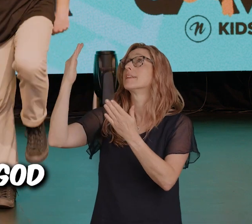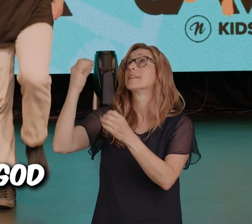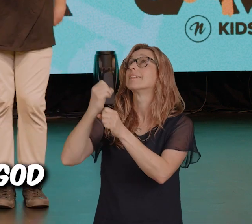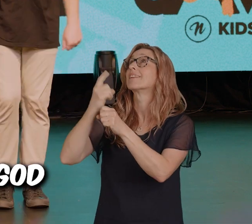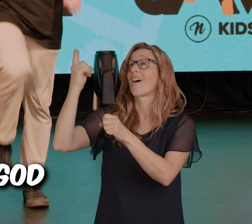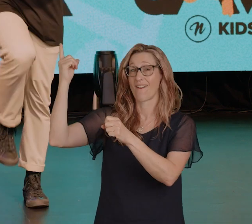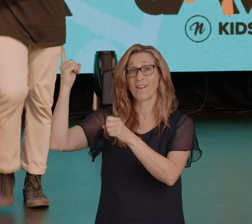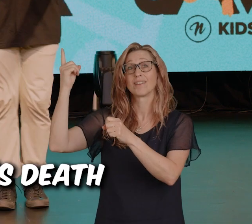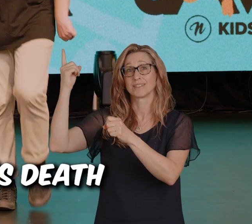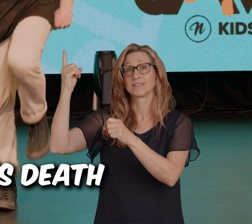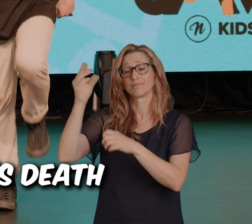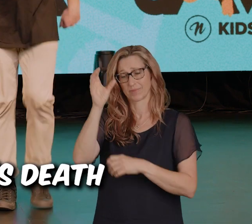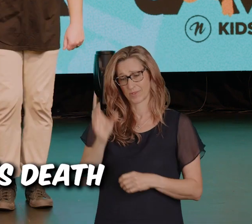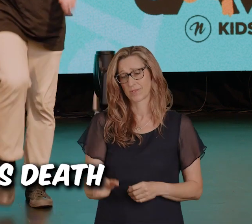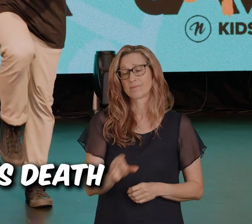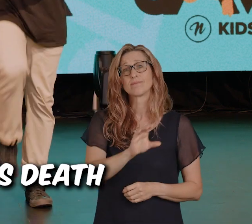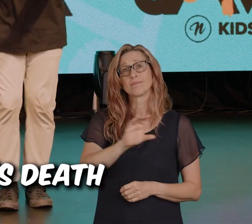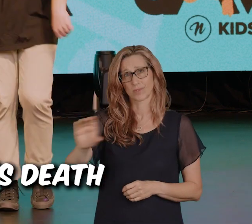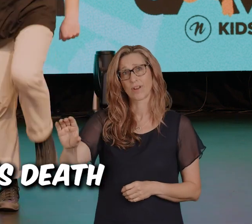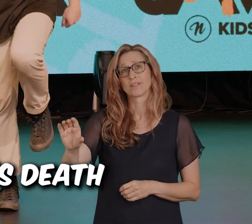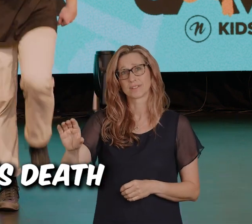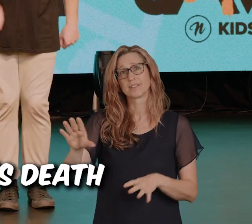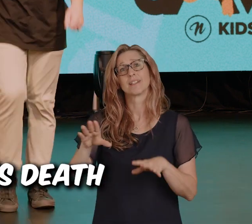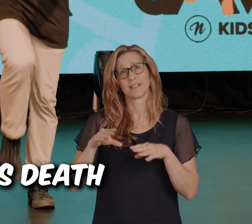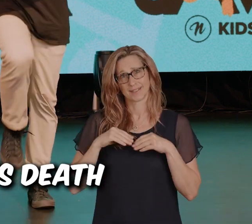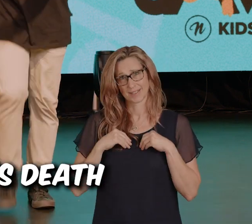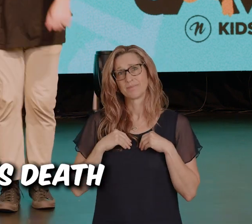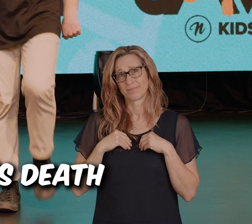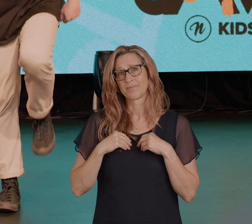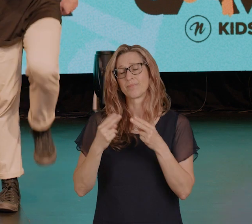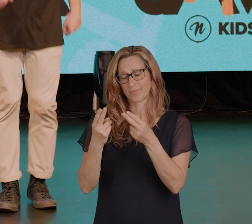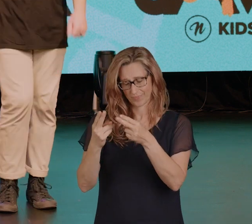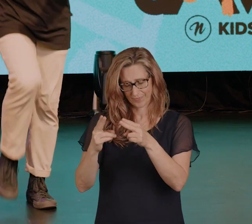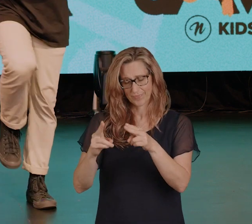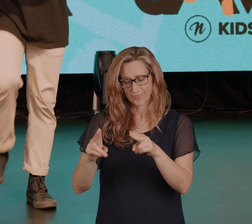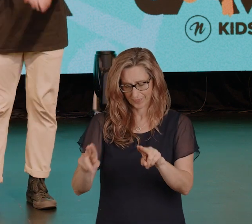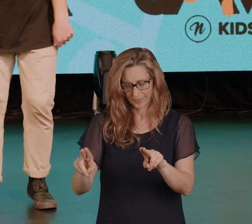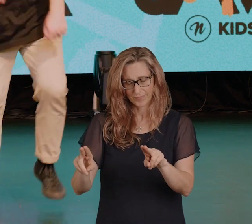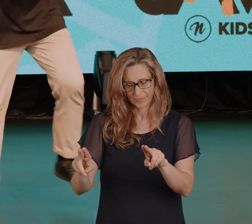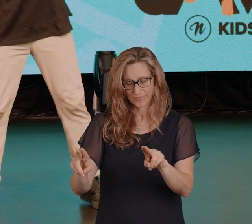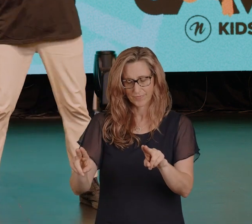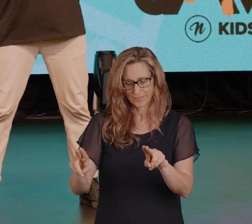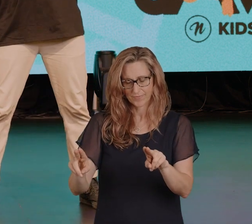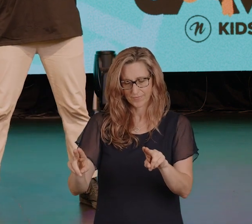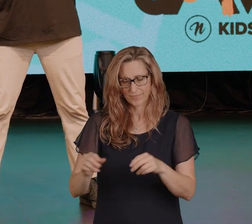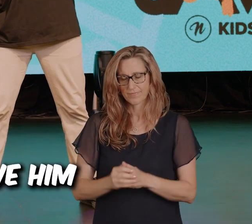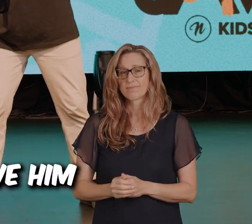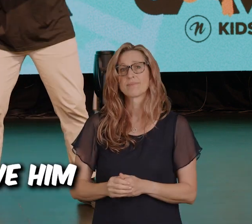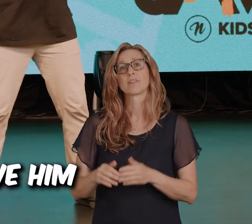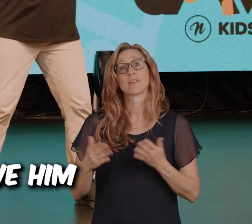to God and died a criminal's death on a